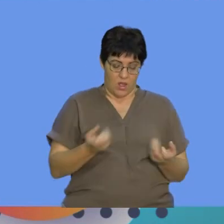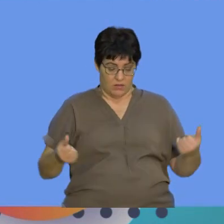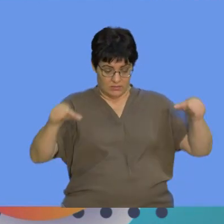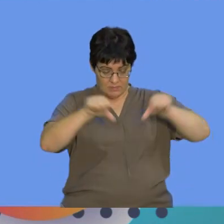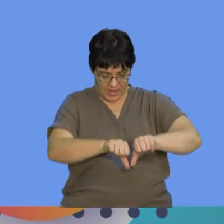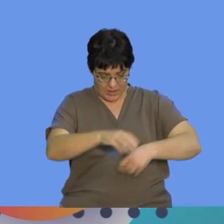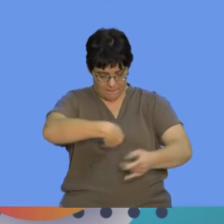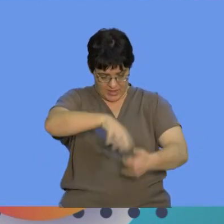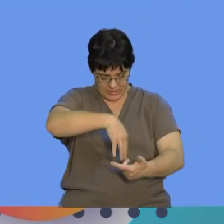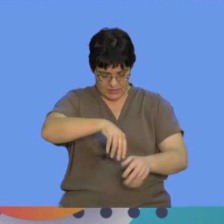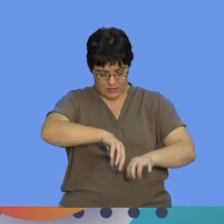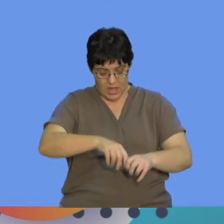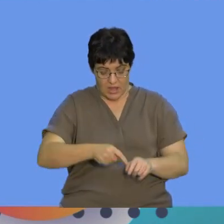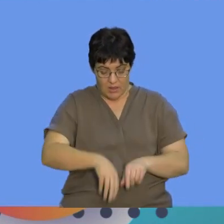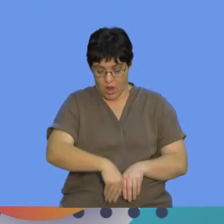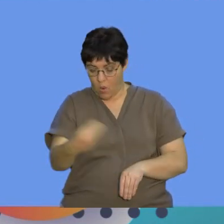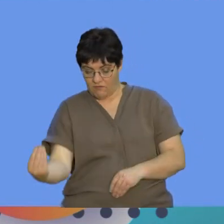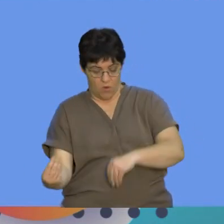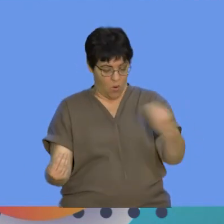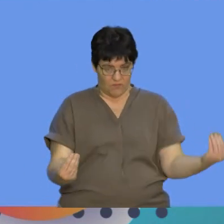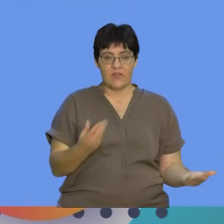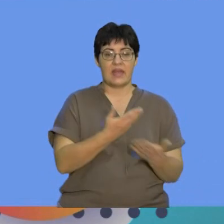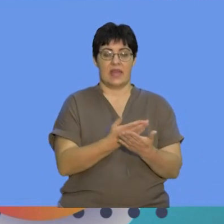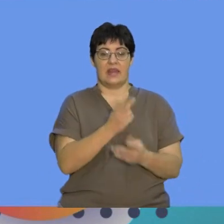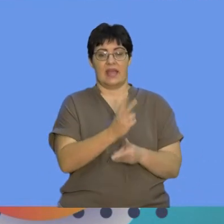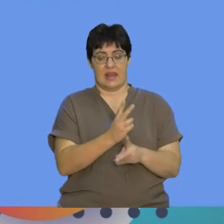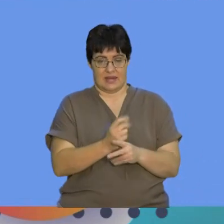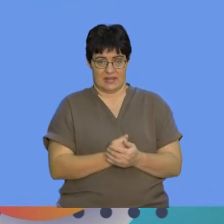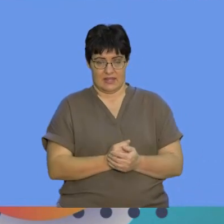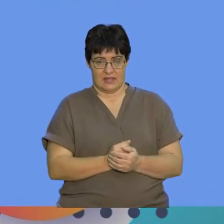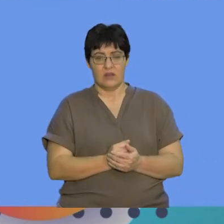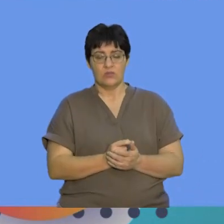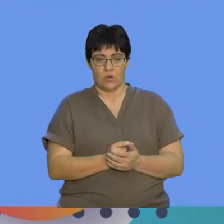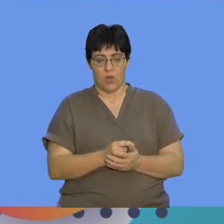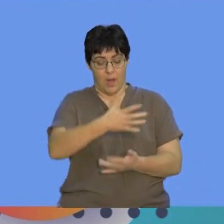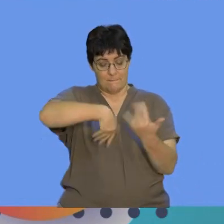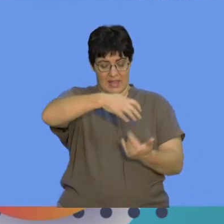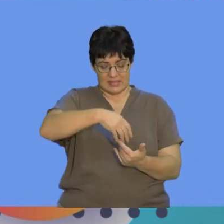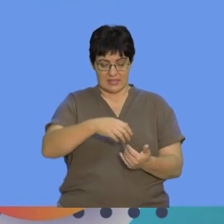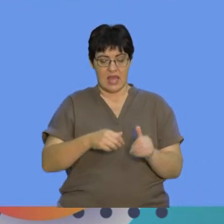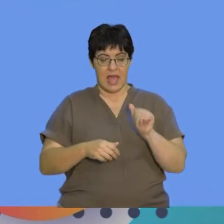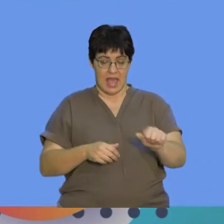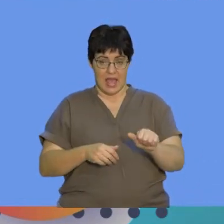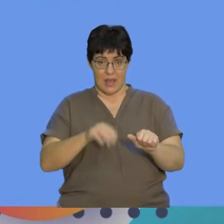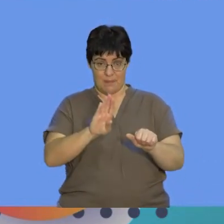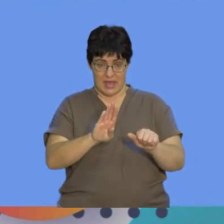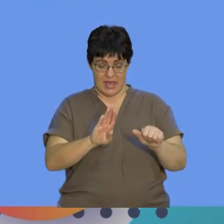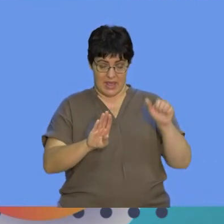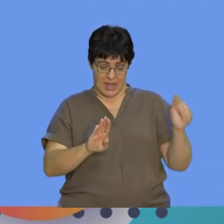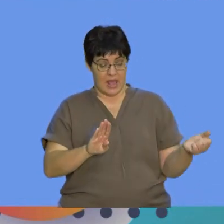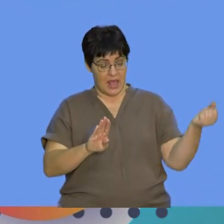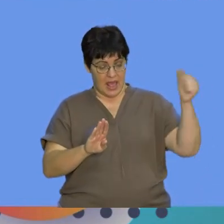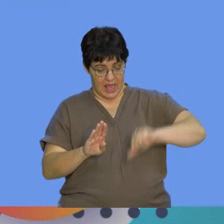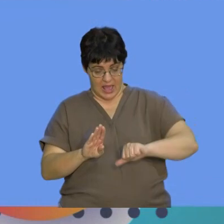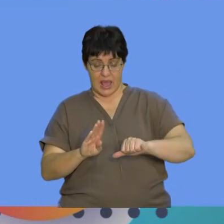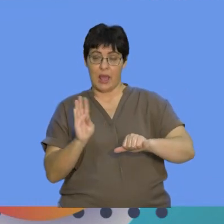able to say, okay, we want to extract substance A from a mixture of A and B. Okay, so mixtures are